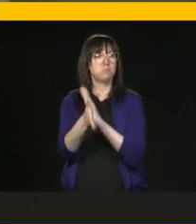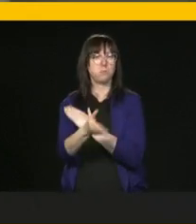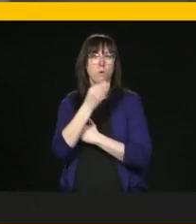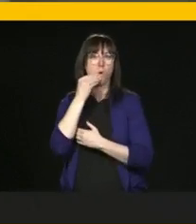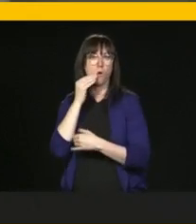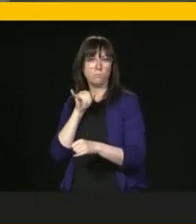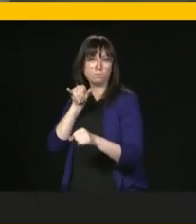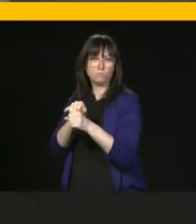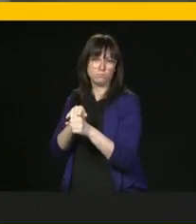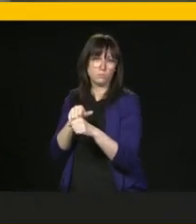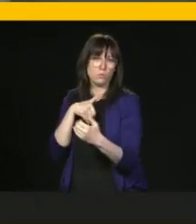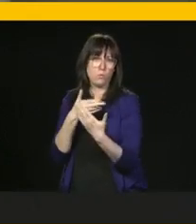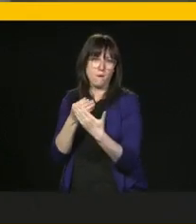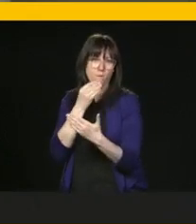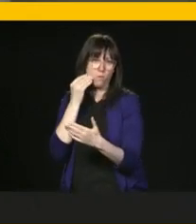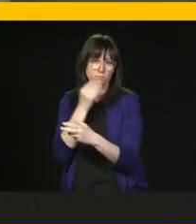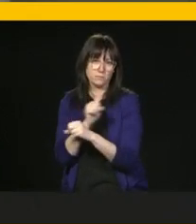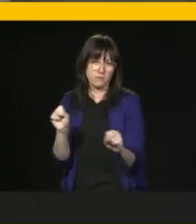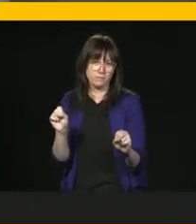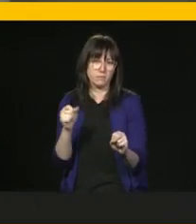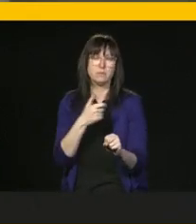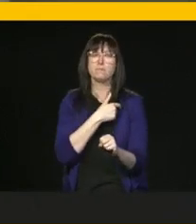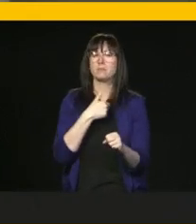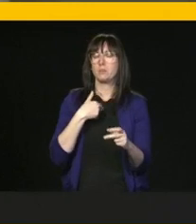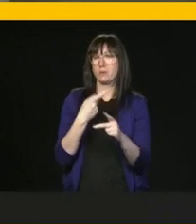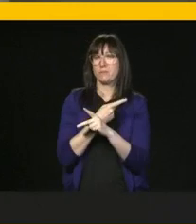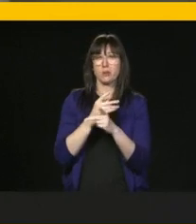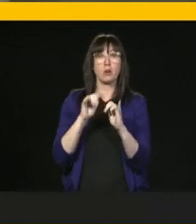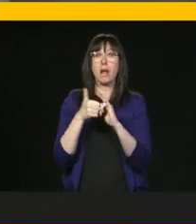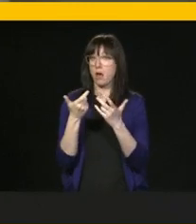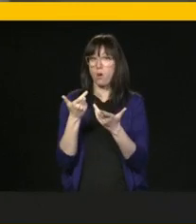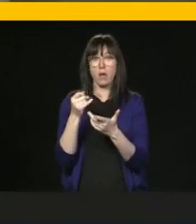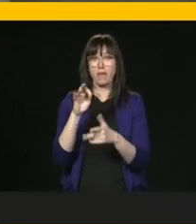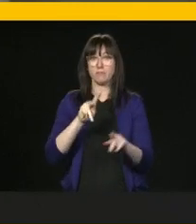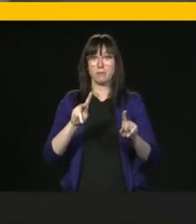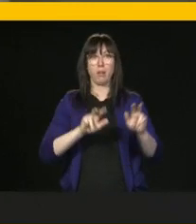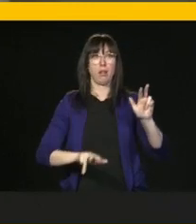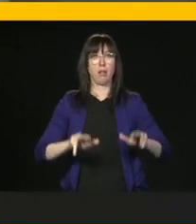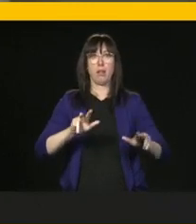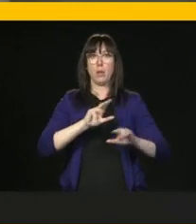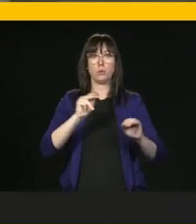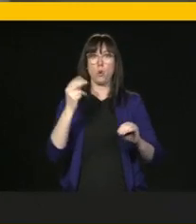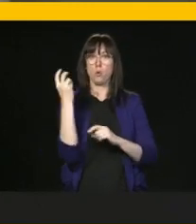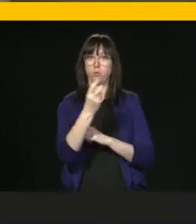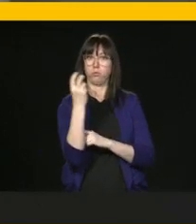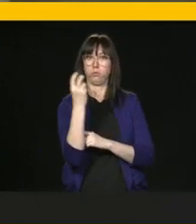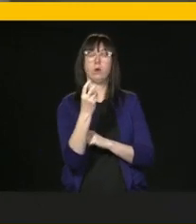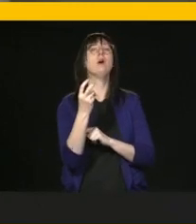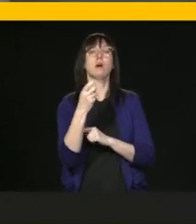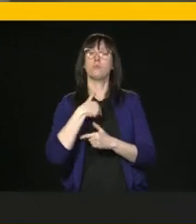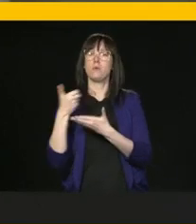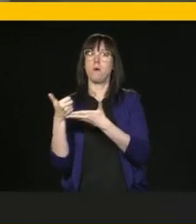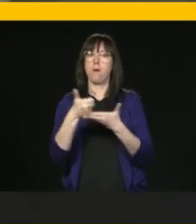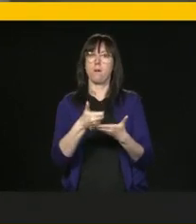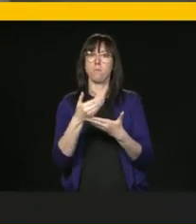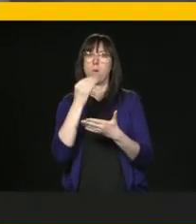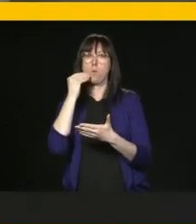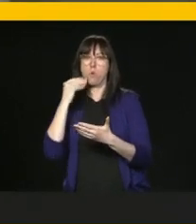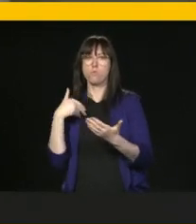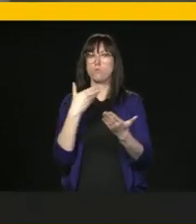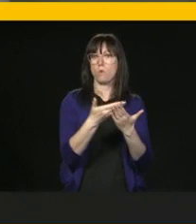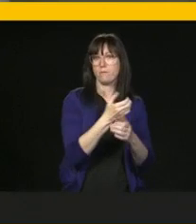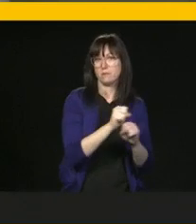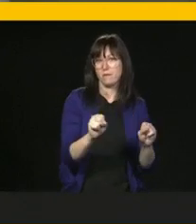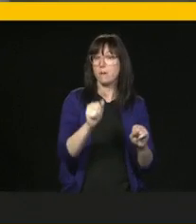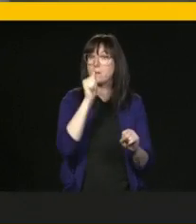ways that we can even provide transportation for people that don't have capacity to transport themselves in a way that's private. It is very,